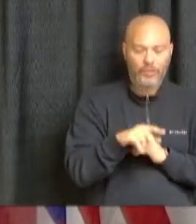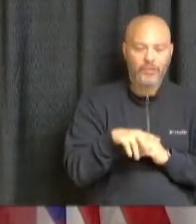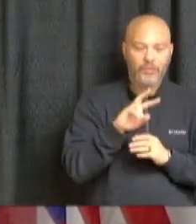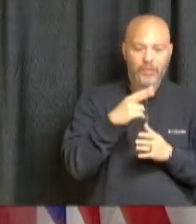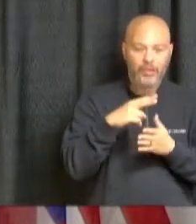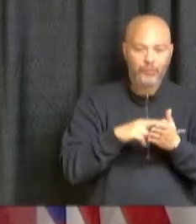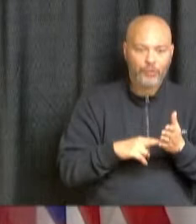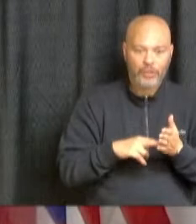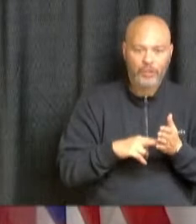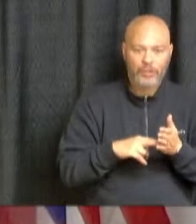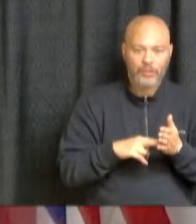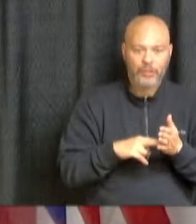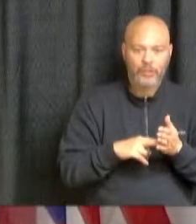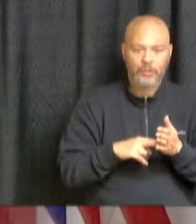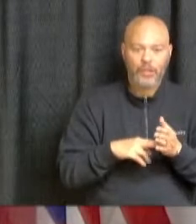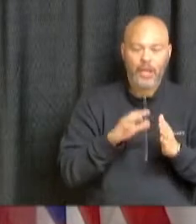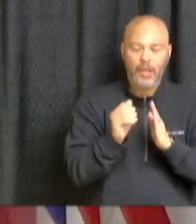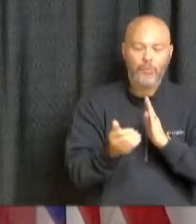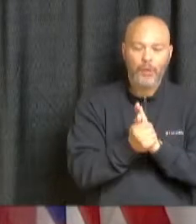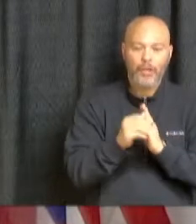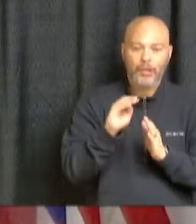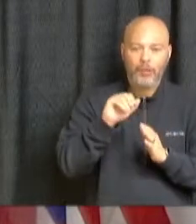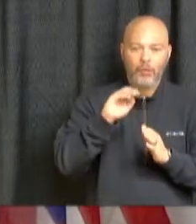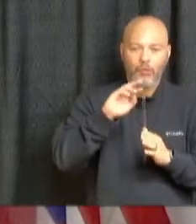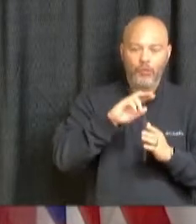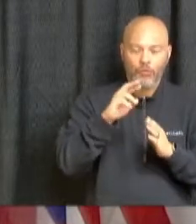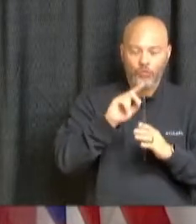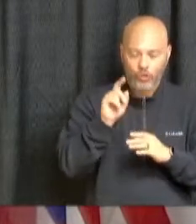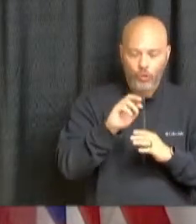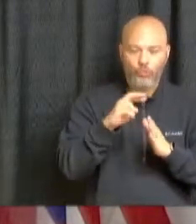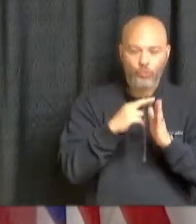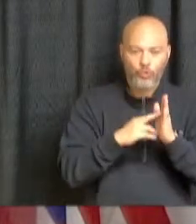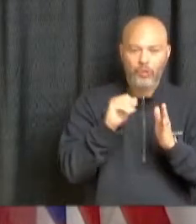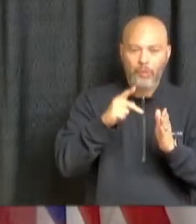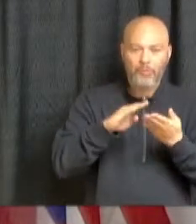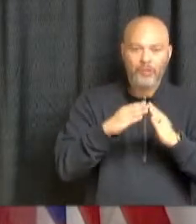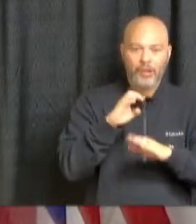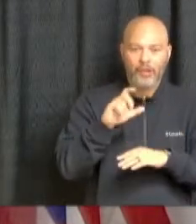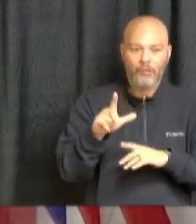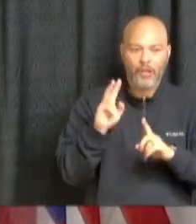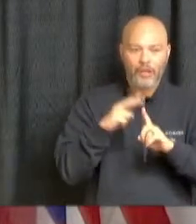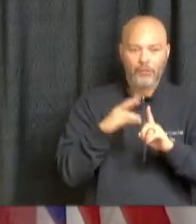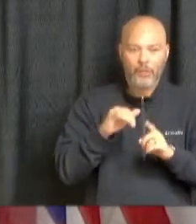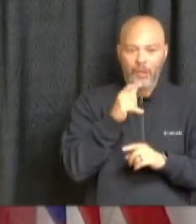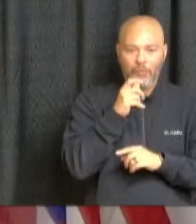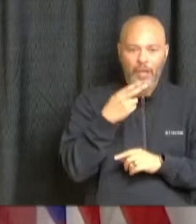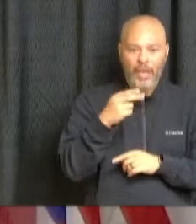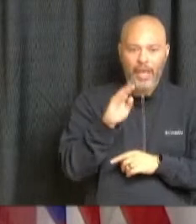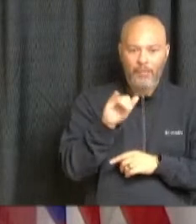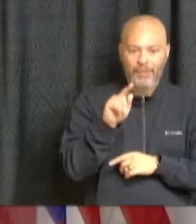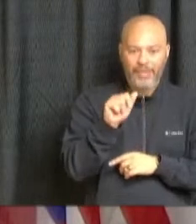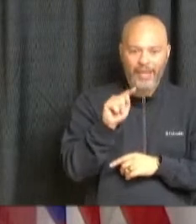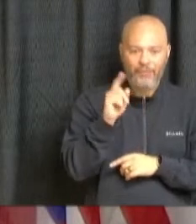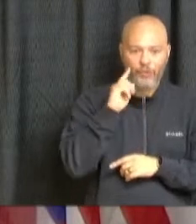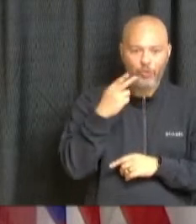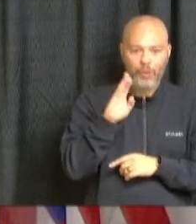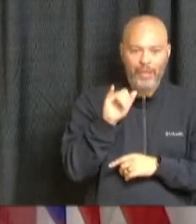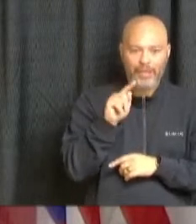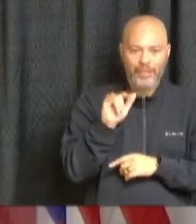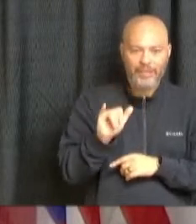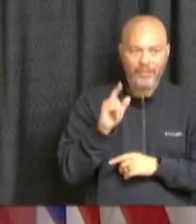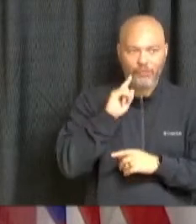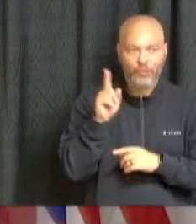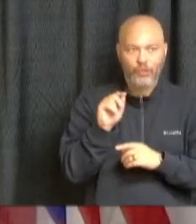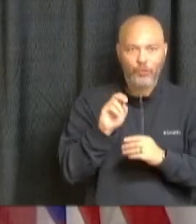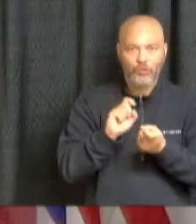2022-23, second reading, amending the zoning ordinance and map of the city of Clarksville, application of Habitat for Humanity